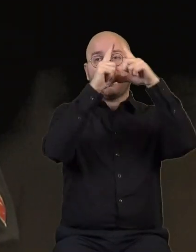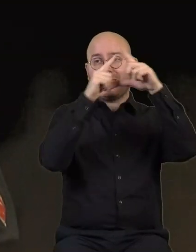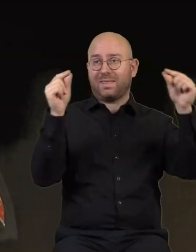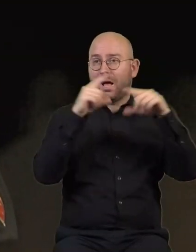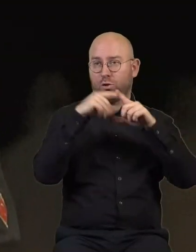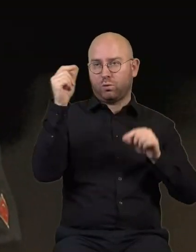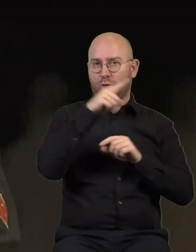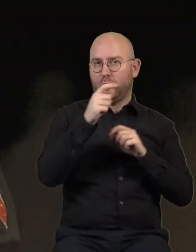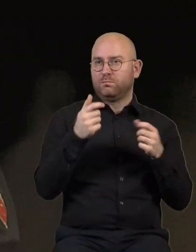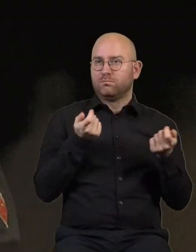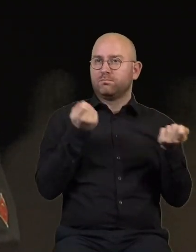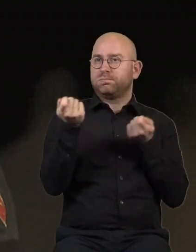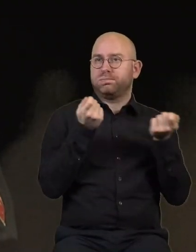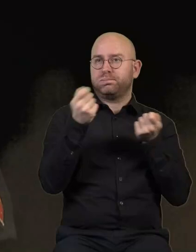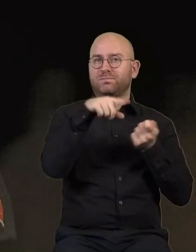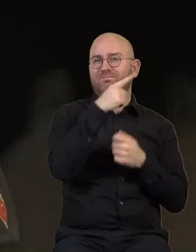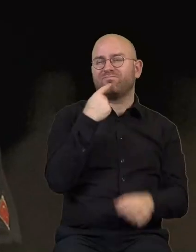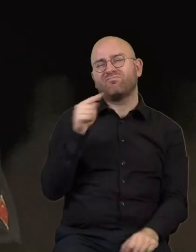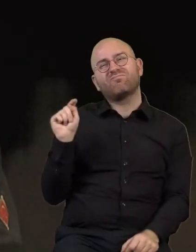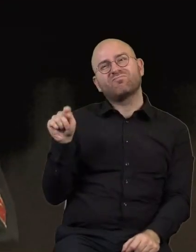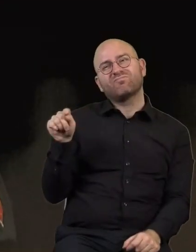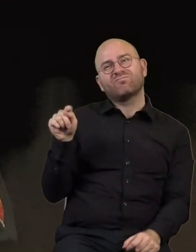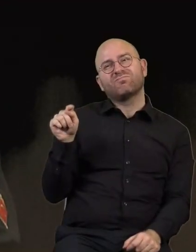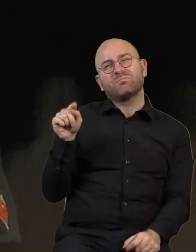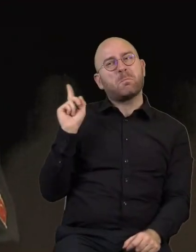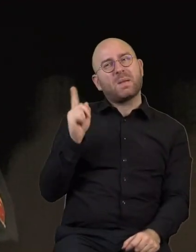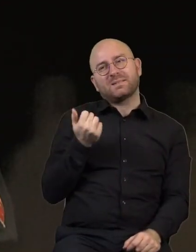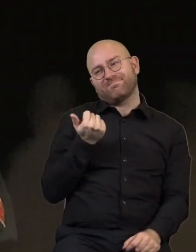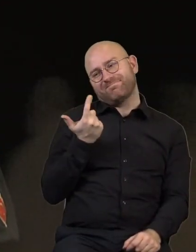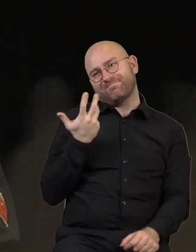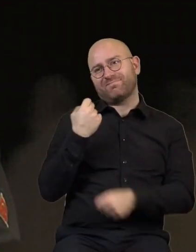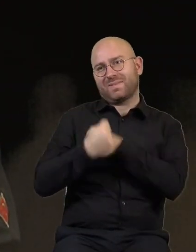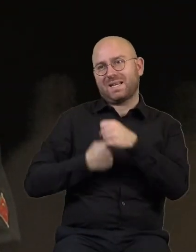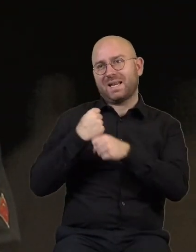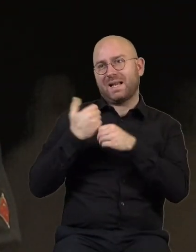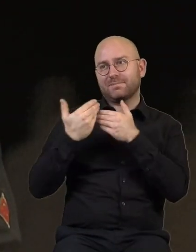issues with on the eastern border. I will call it like this, say it like this.